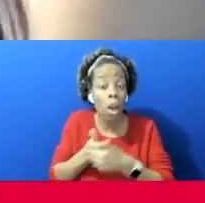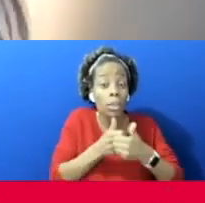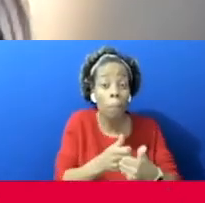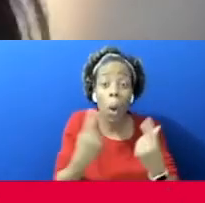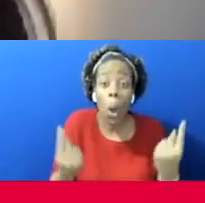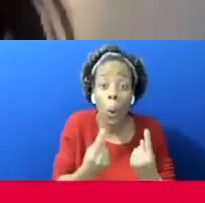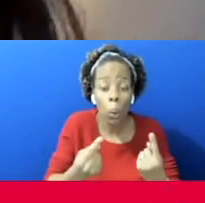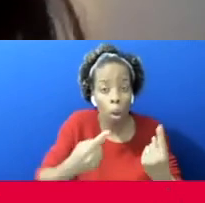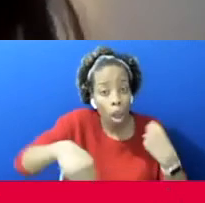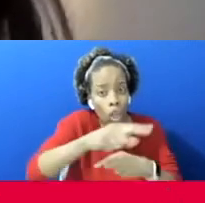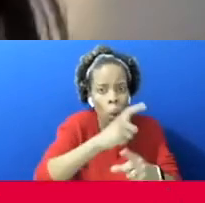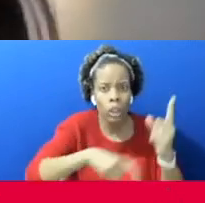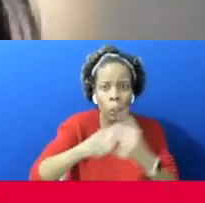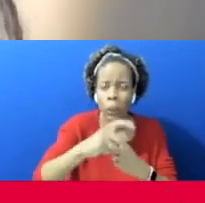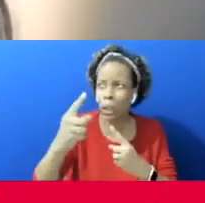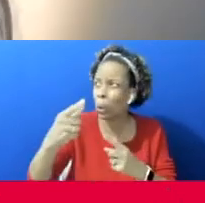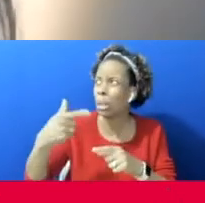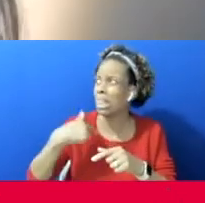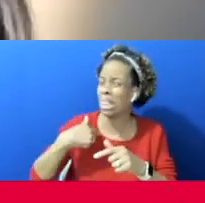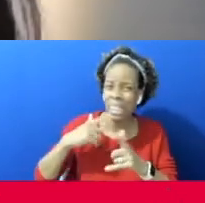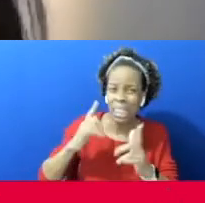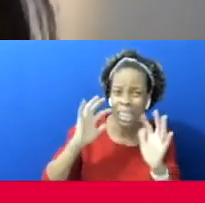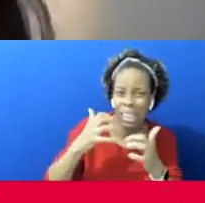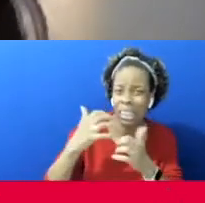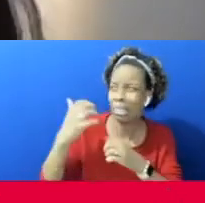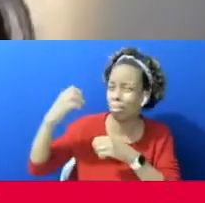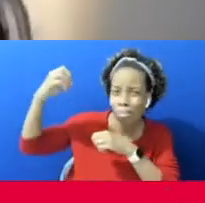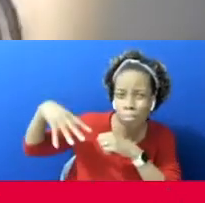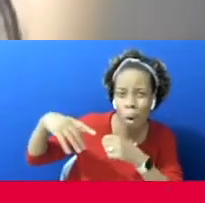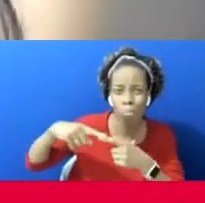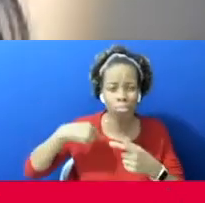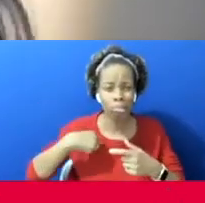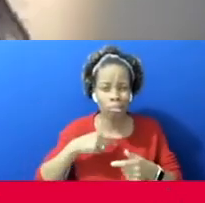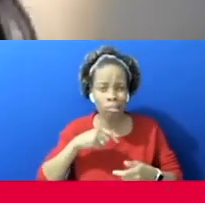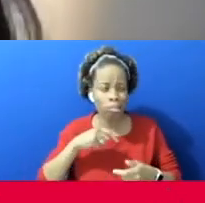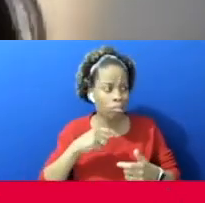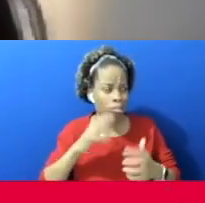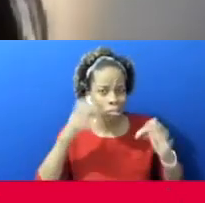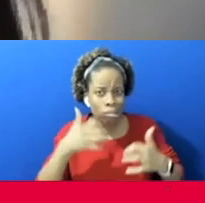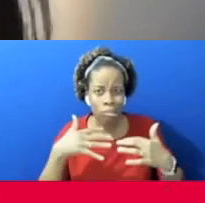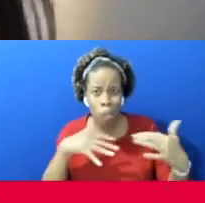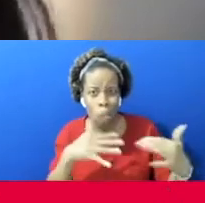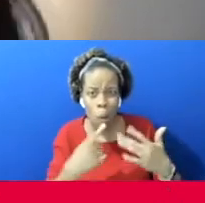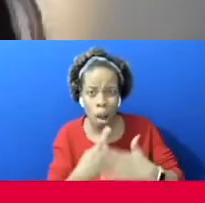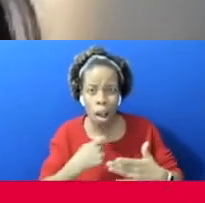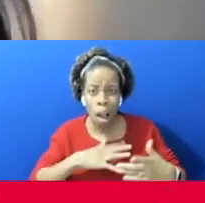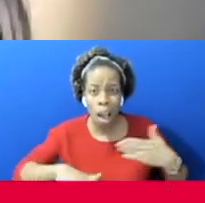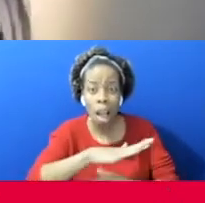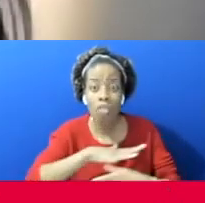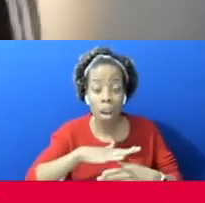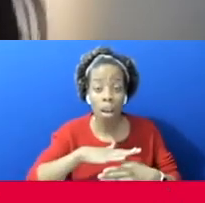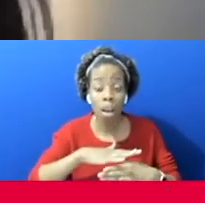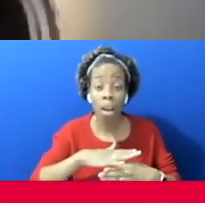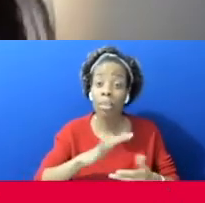affected by war and drones and surveillance as well is very important. And sometimes that can mean studying the tactics of the so-called enemy, you